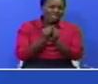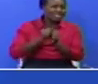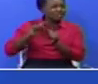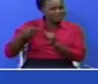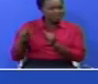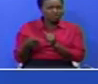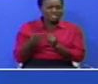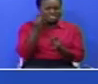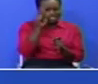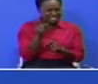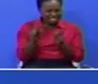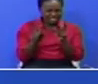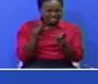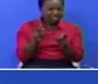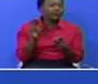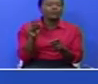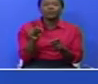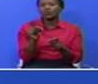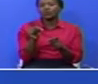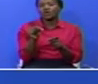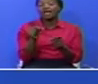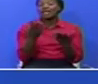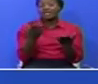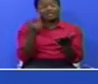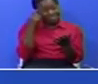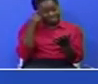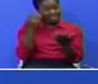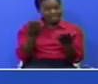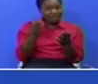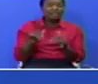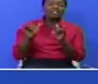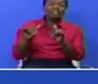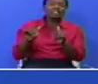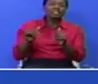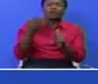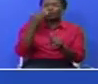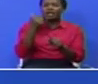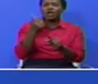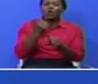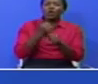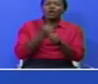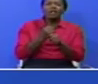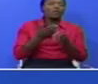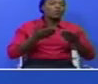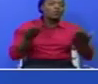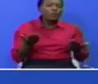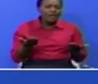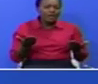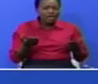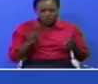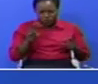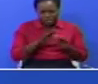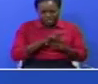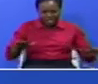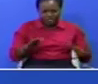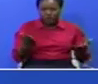secretary insisting that they still lay idle at the port because they were still laying the groundwork for where they would stand across all the major